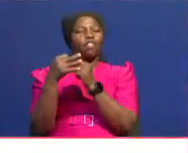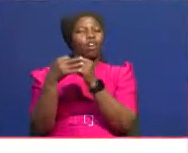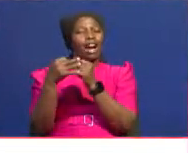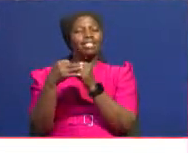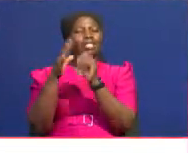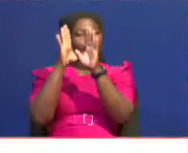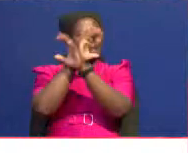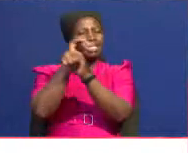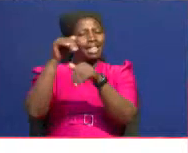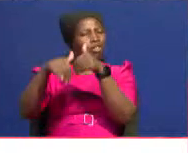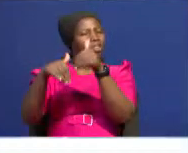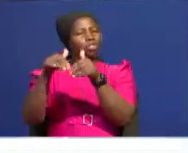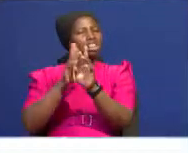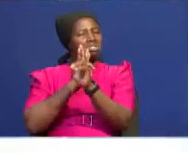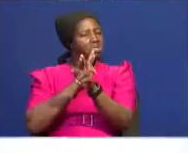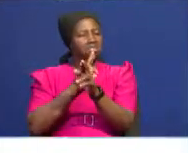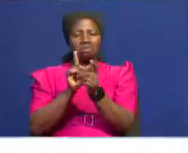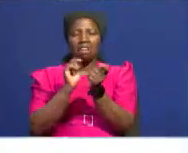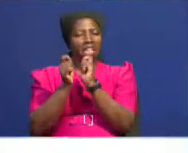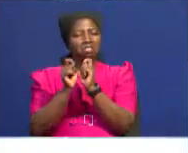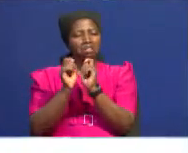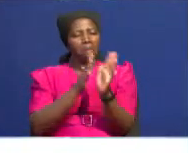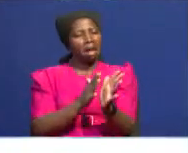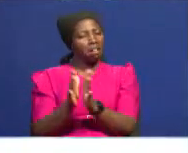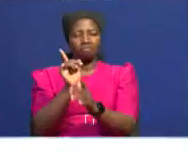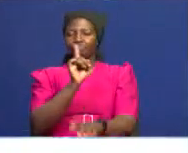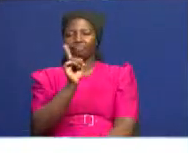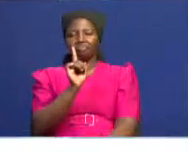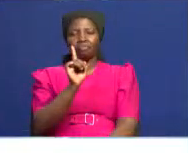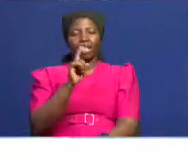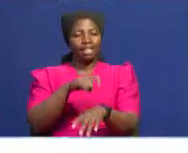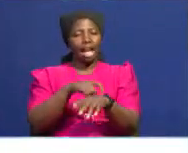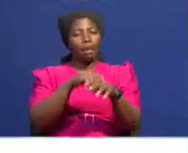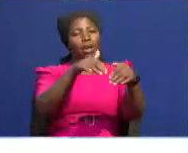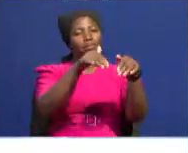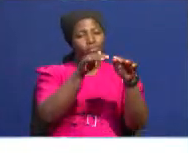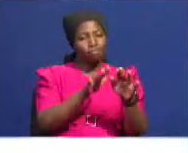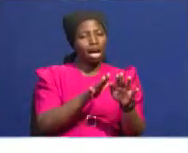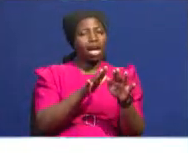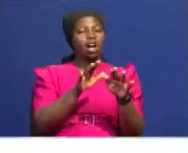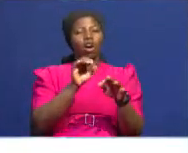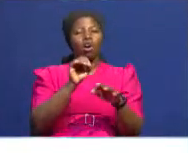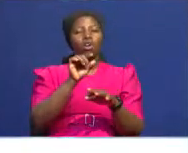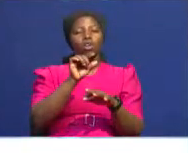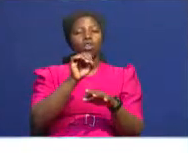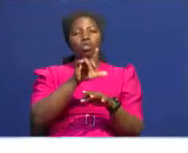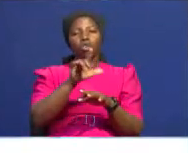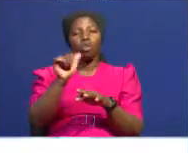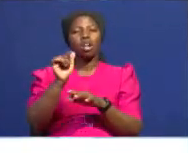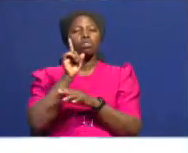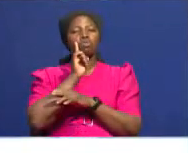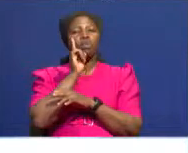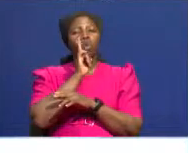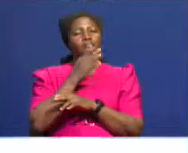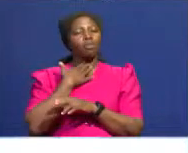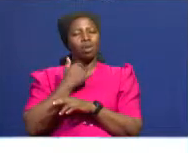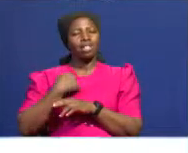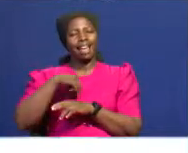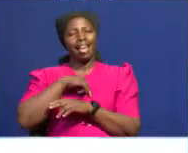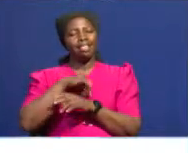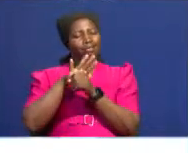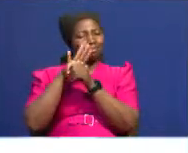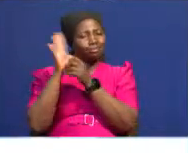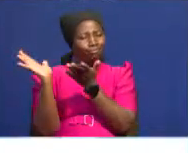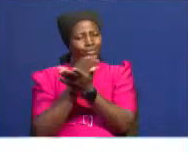2022 presidential polls. As we leave Ogola tomorrow to rest, I want us to remove the stigma, Your